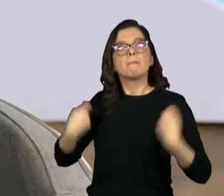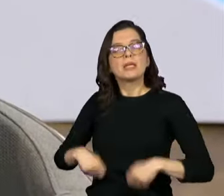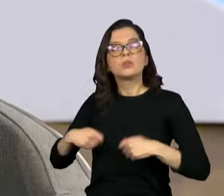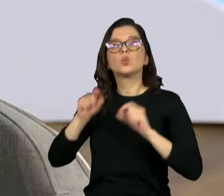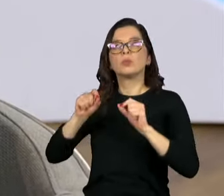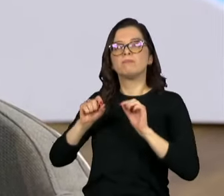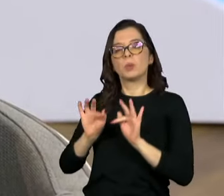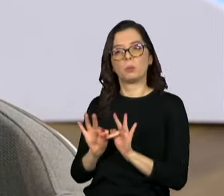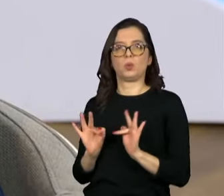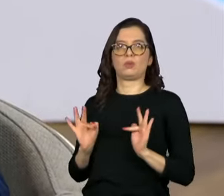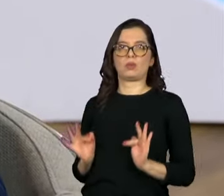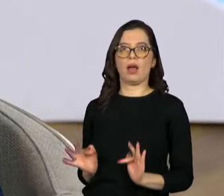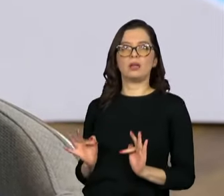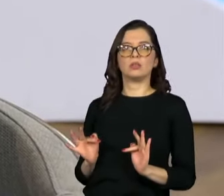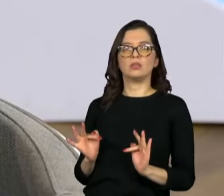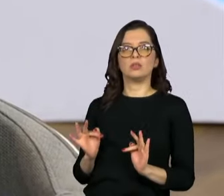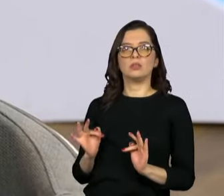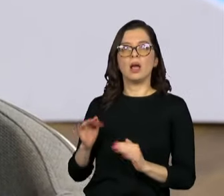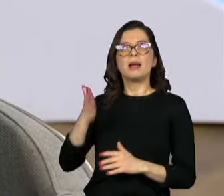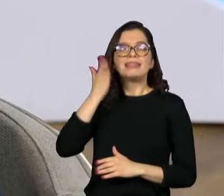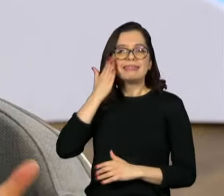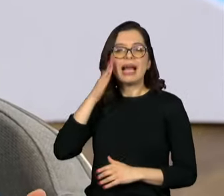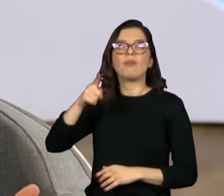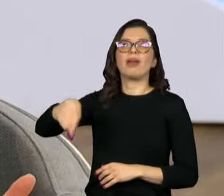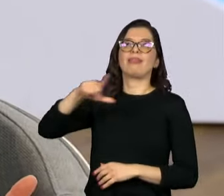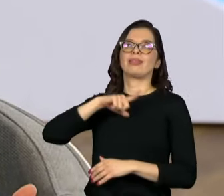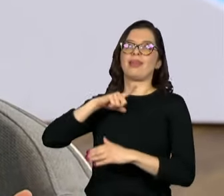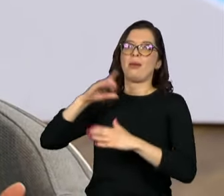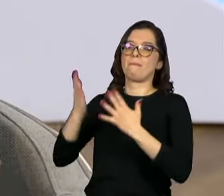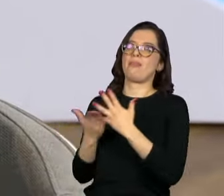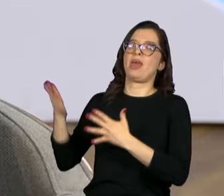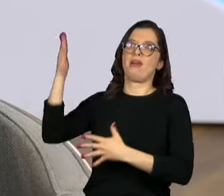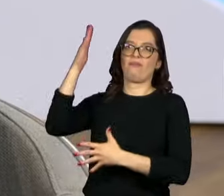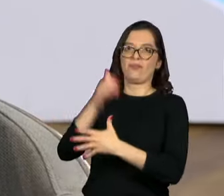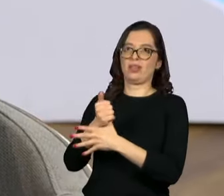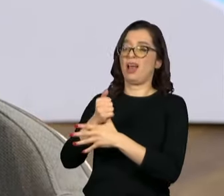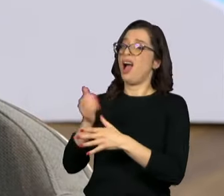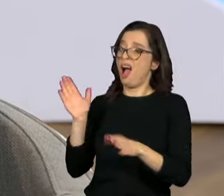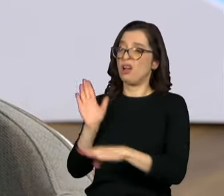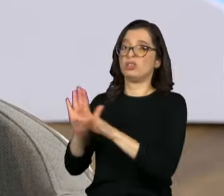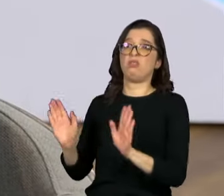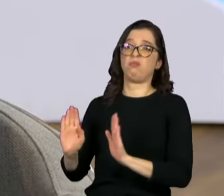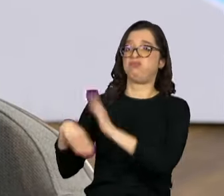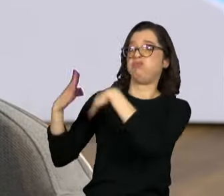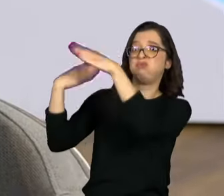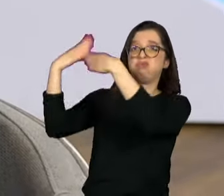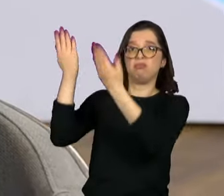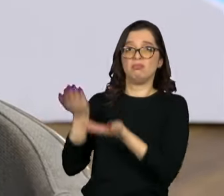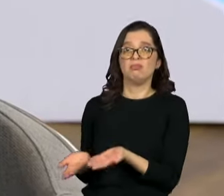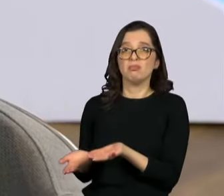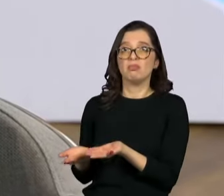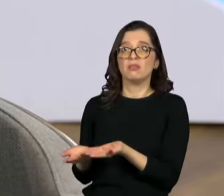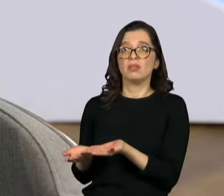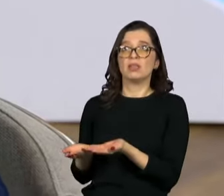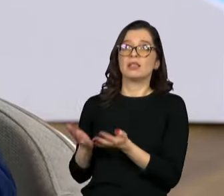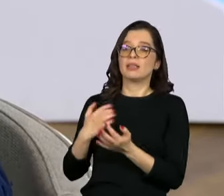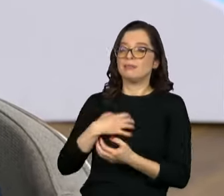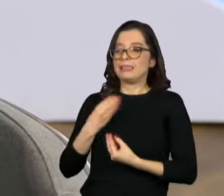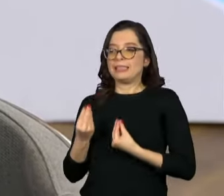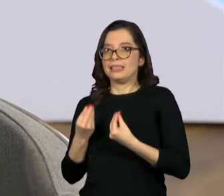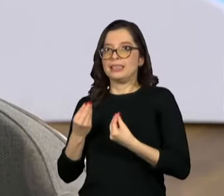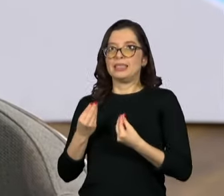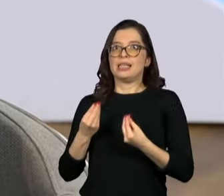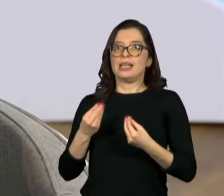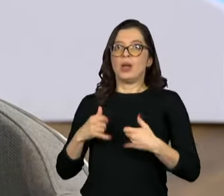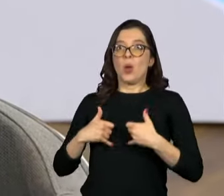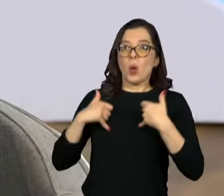the advantages they may have, the privileges that may be a part of what enables them to succeed, and balancing that sense of pride